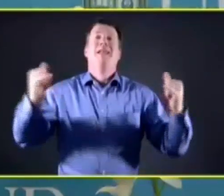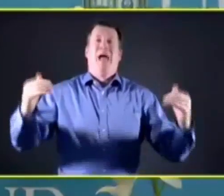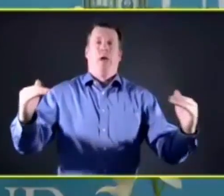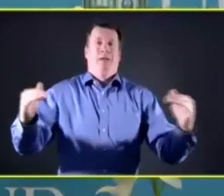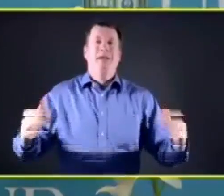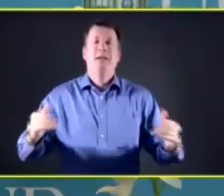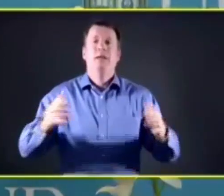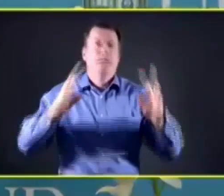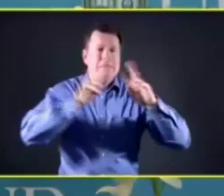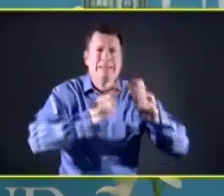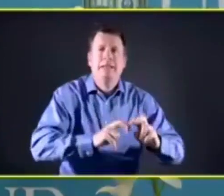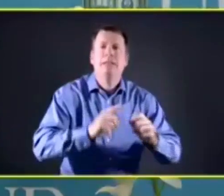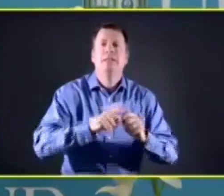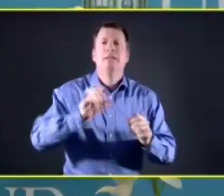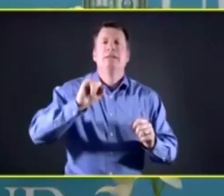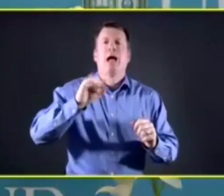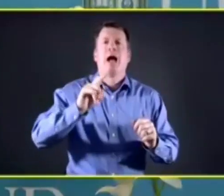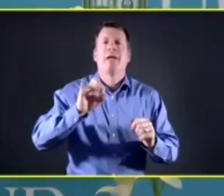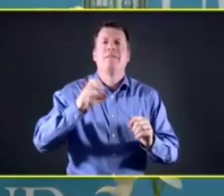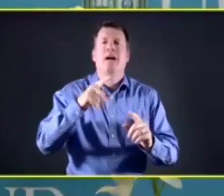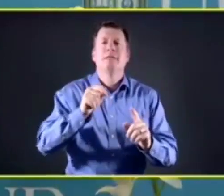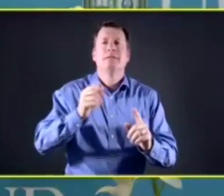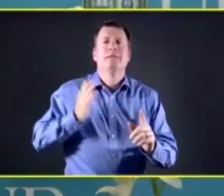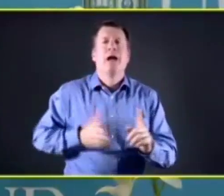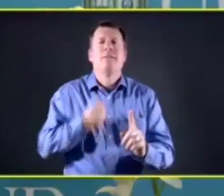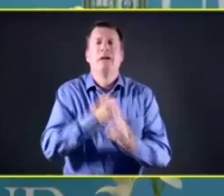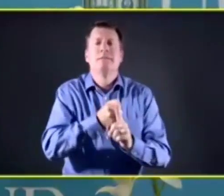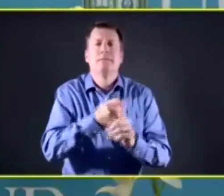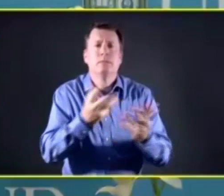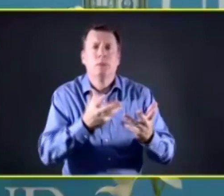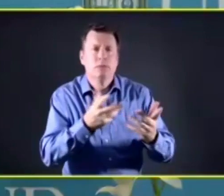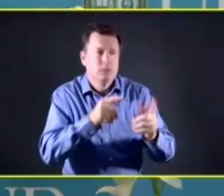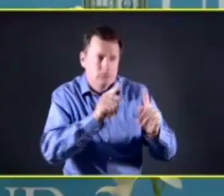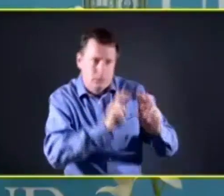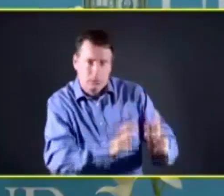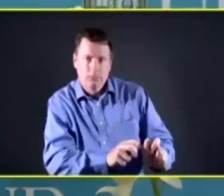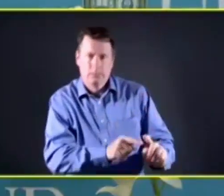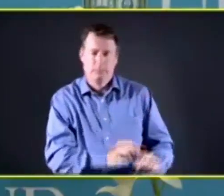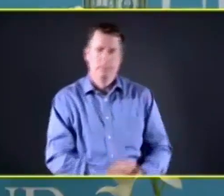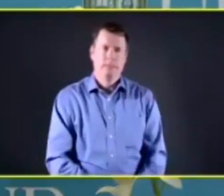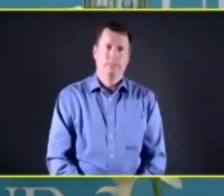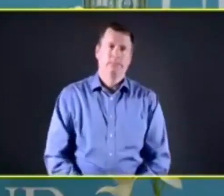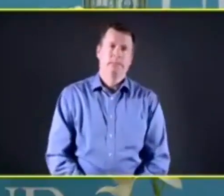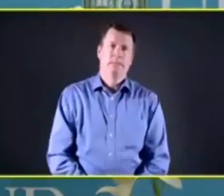there's an institutional review board or a data and safety monitoring board that keeps an eye on the results.